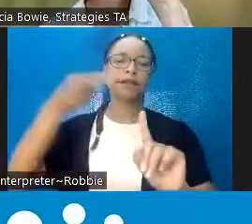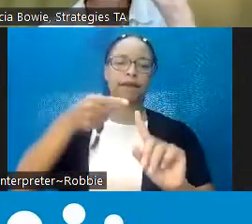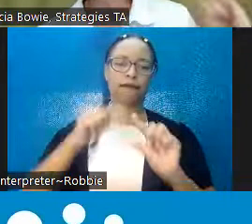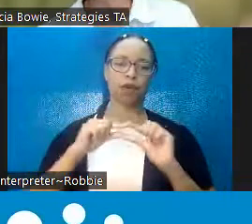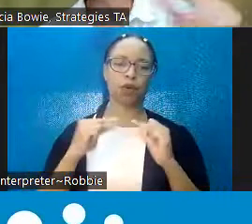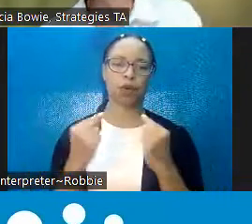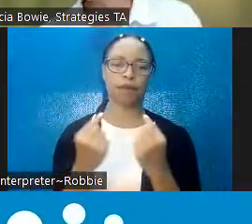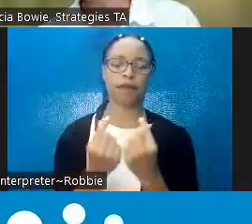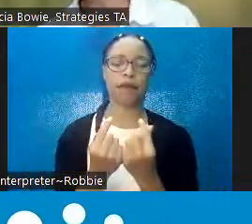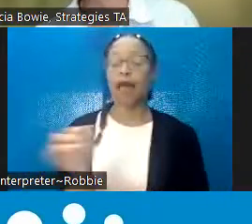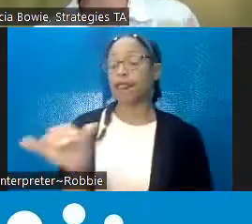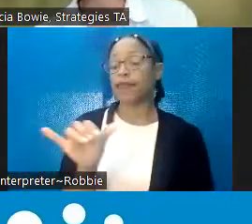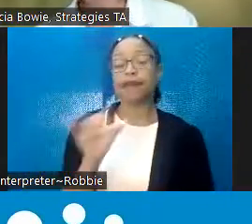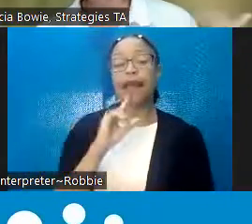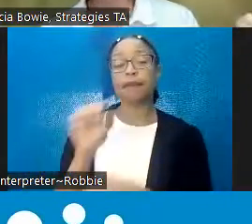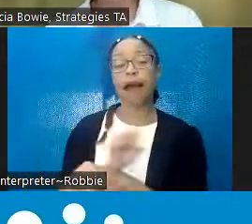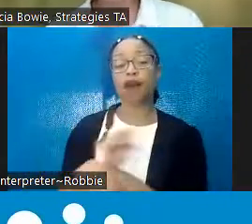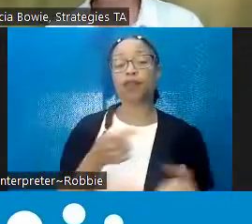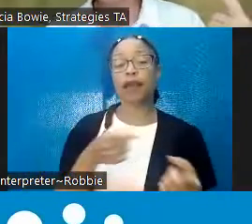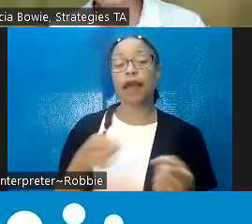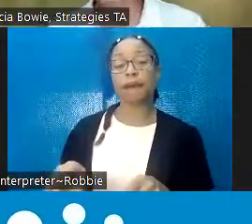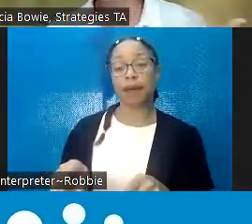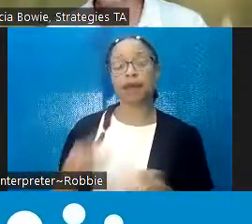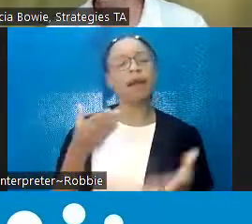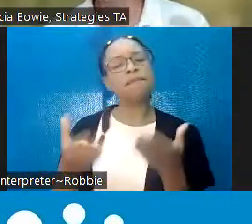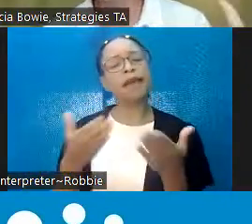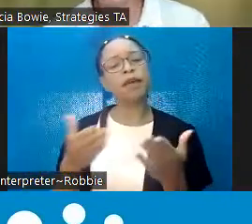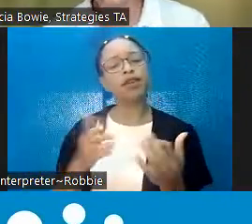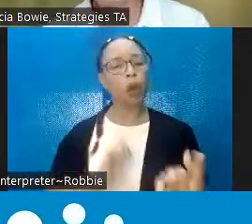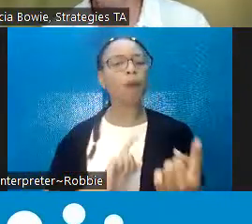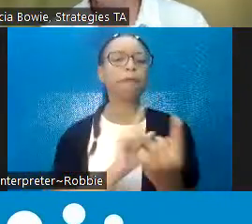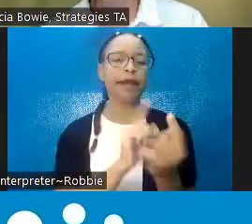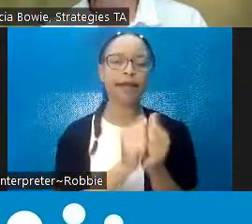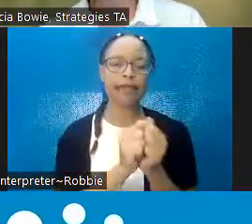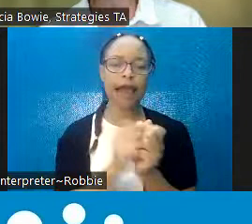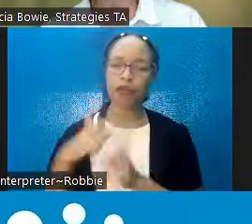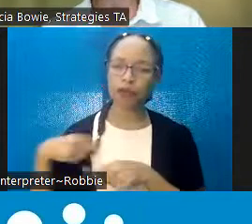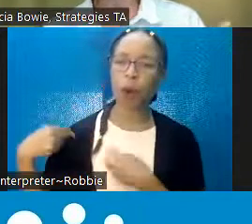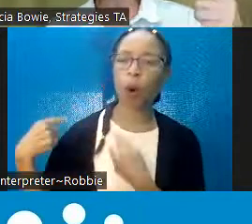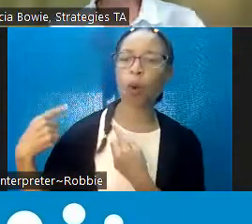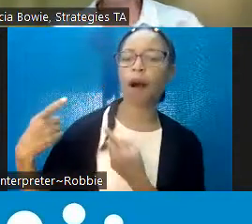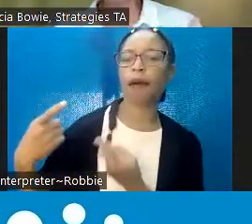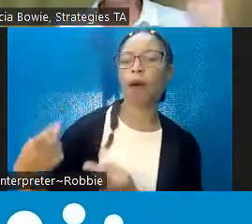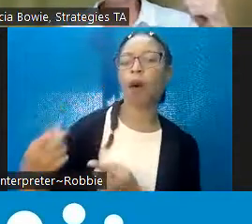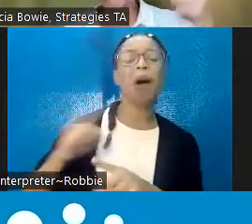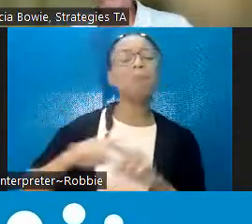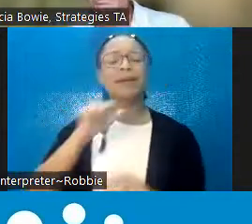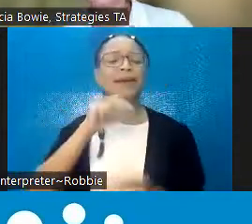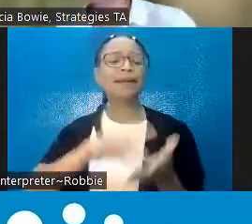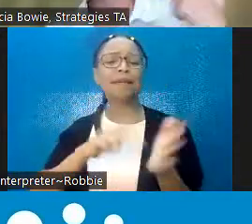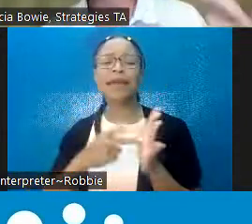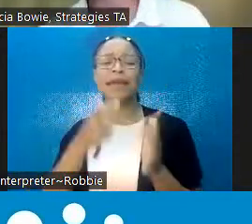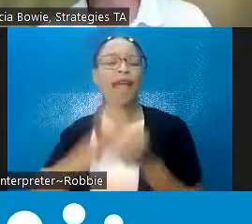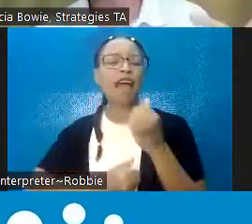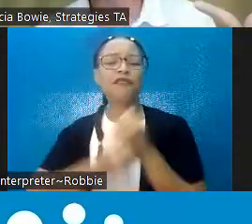The same actually occurs. You might have been actually meeting together for a while, but it doesn't mean everybody was there from